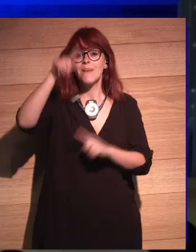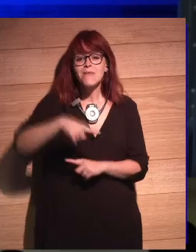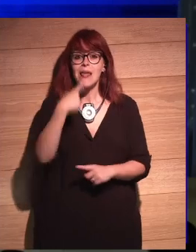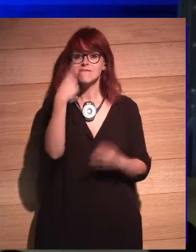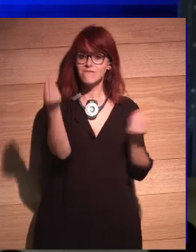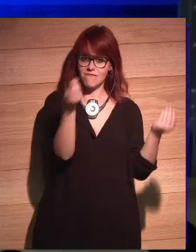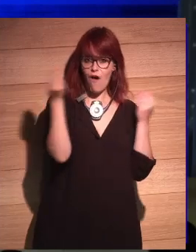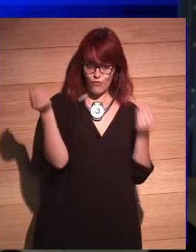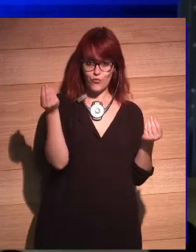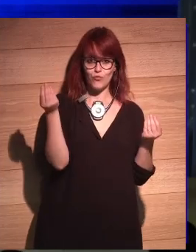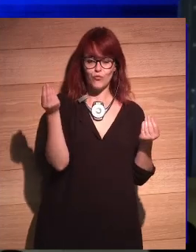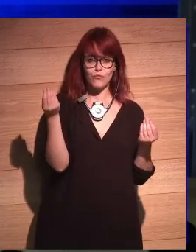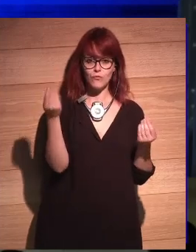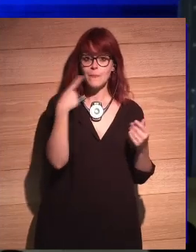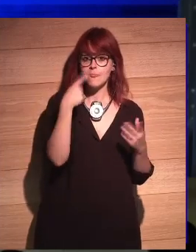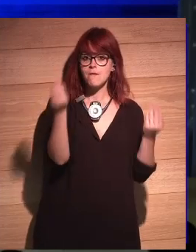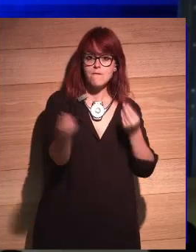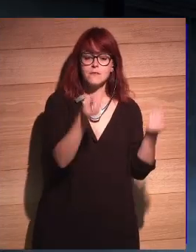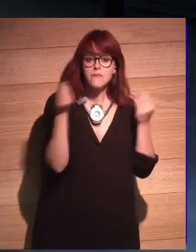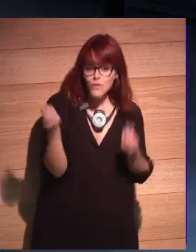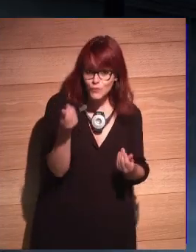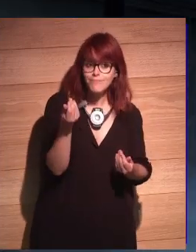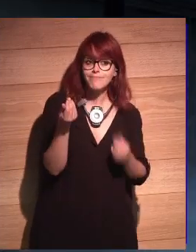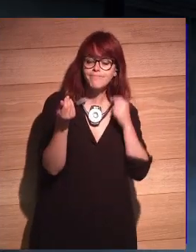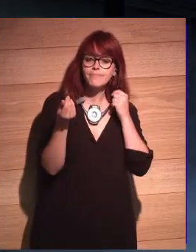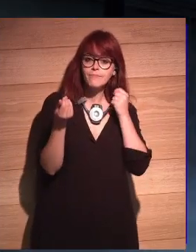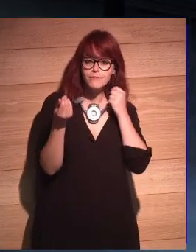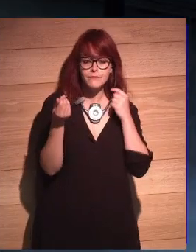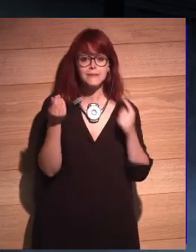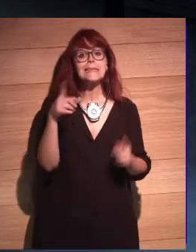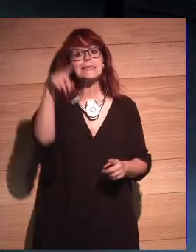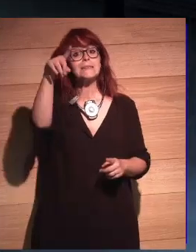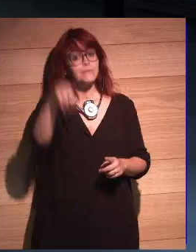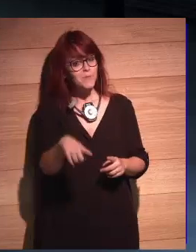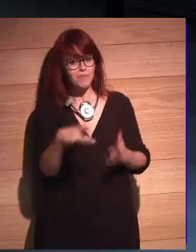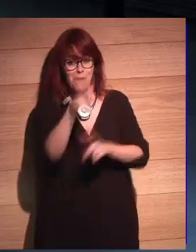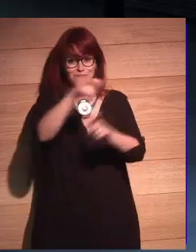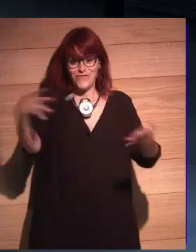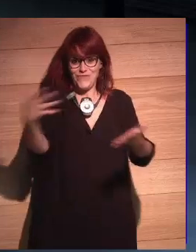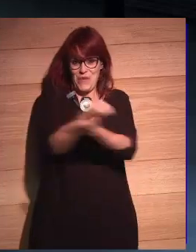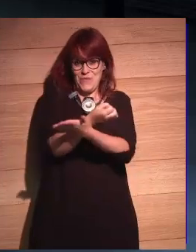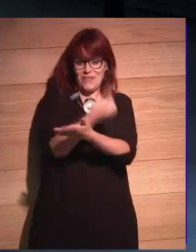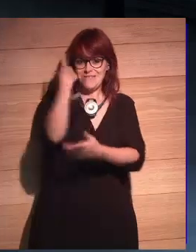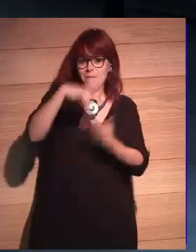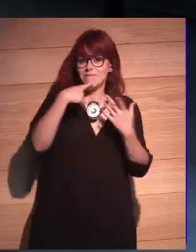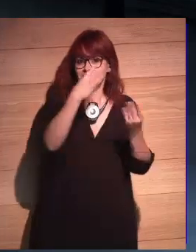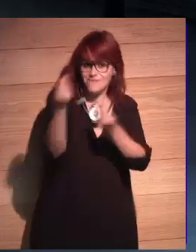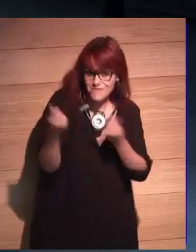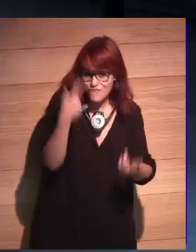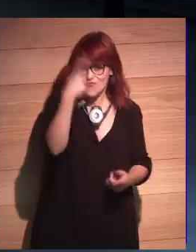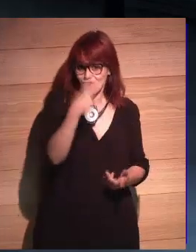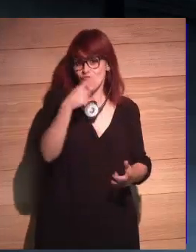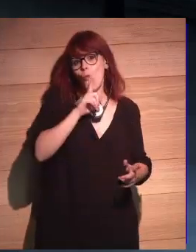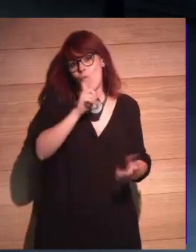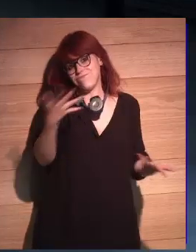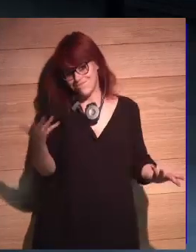Taste. Another weird one. And everyone loves taste. But no one wants to put something in their mouth. The weird